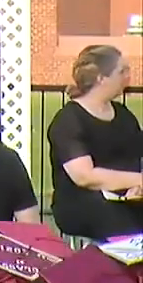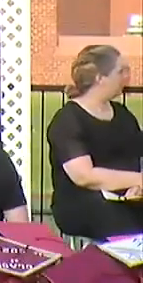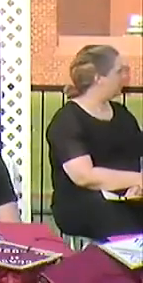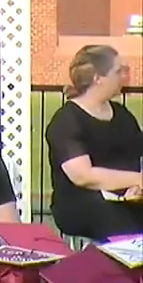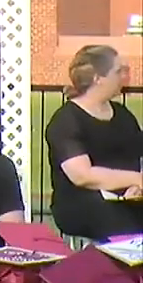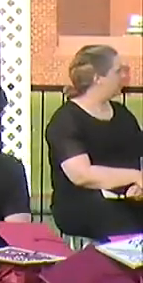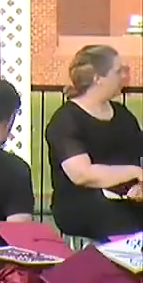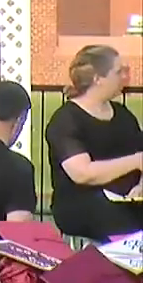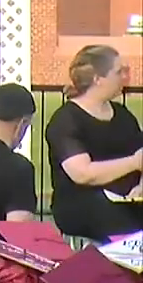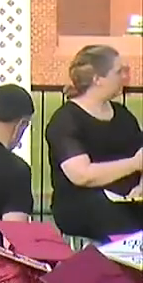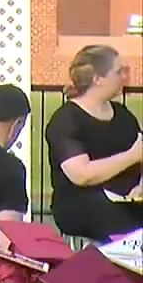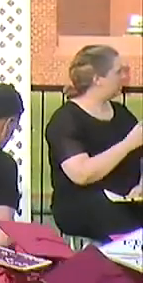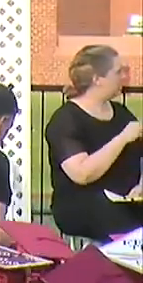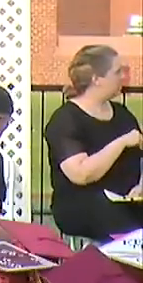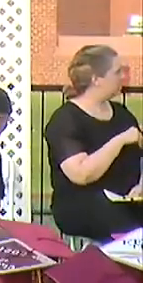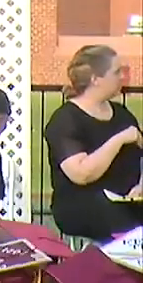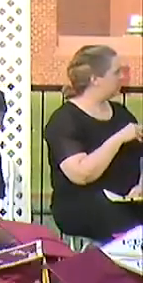Tanner Lupoli.